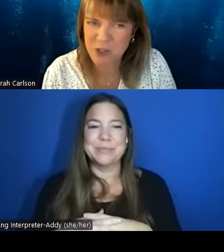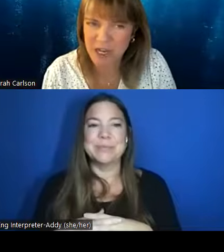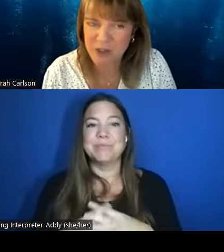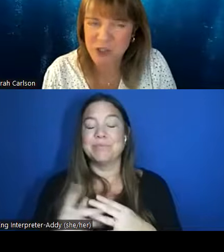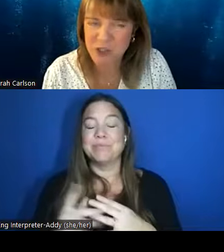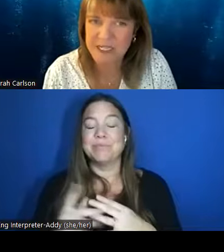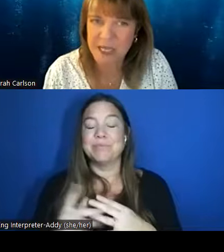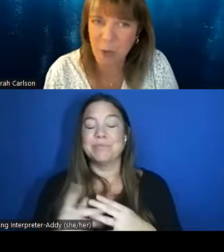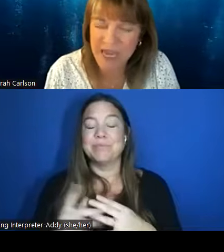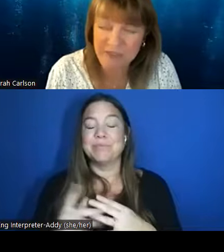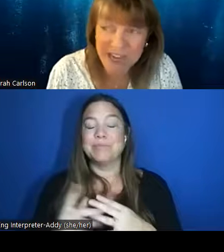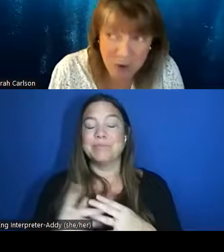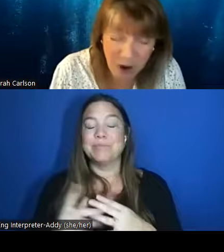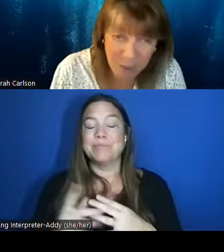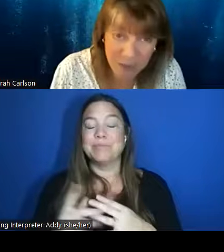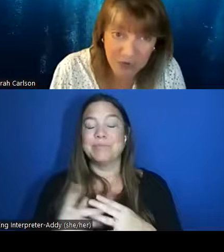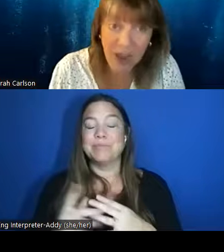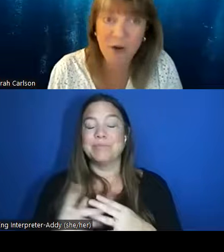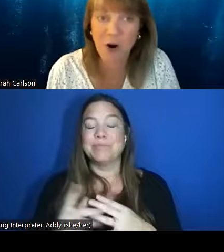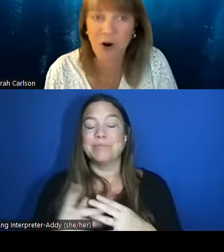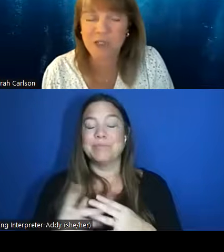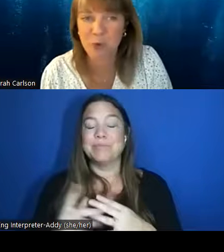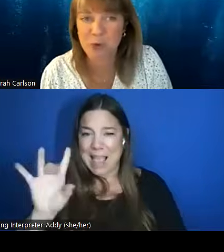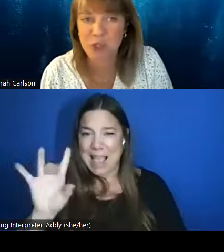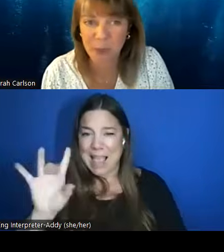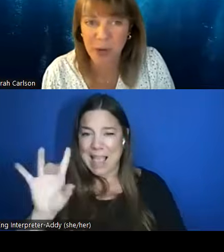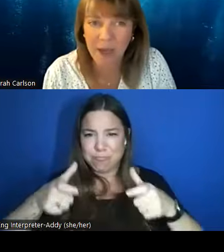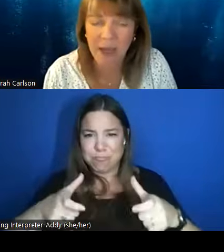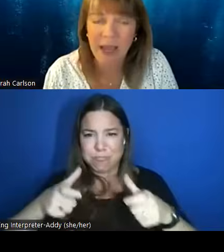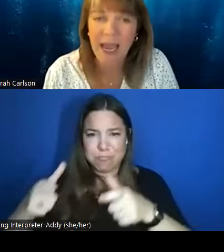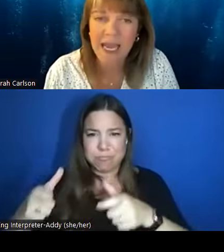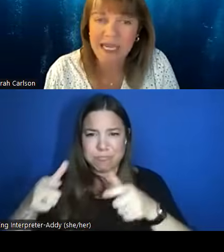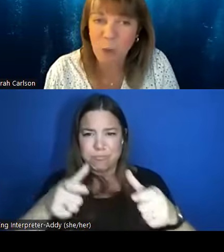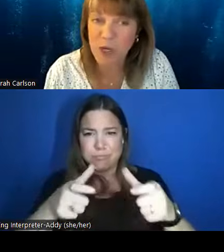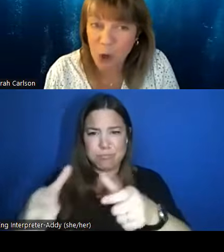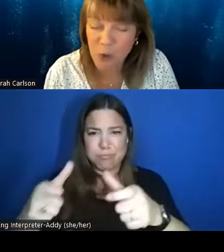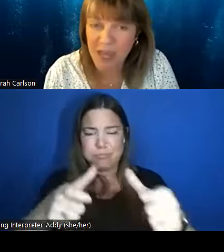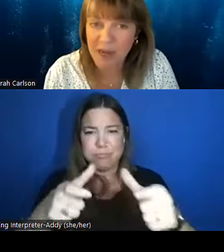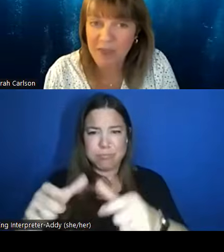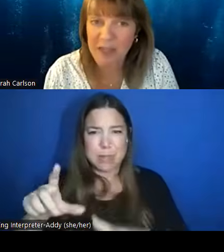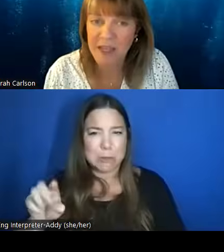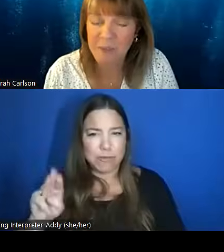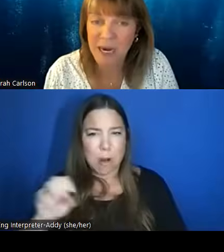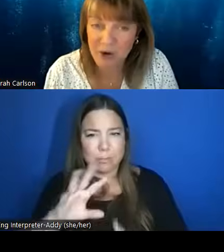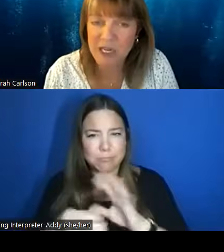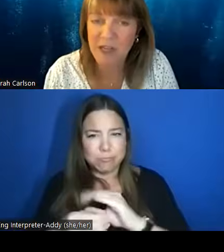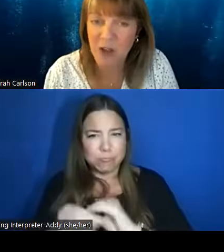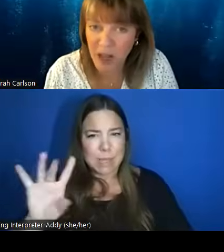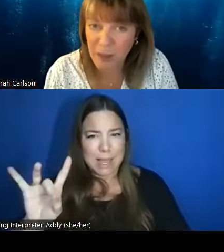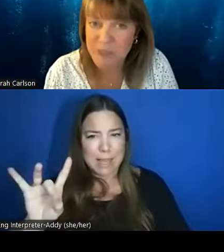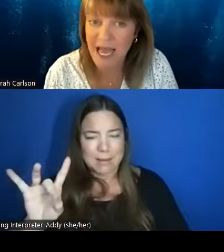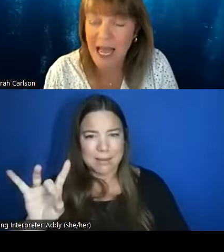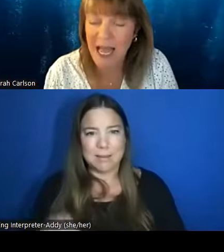interesting challenges is that we have 8 drums on our Kizilburun shipwreck, and yet we know that the